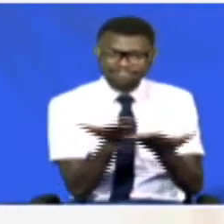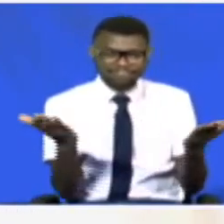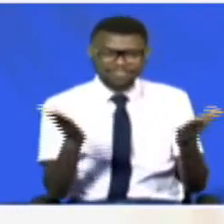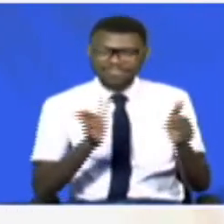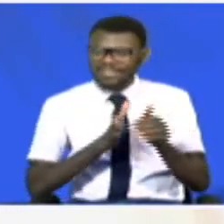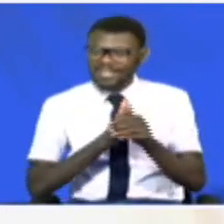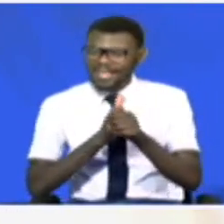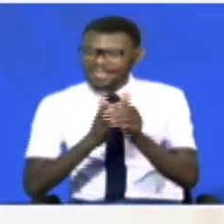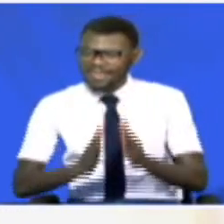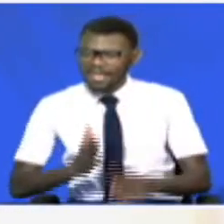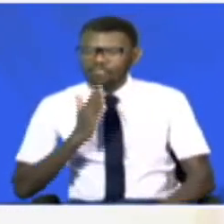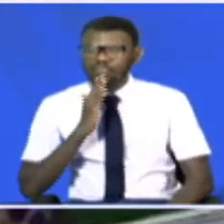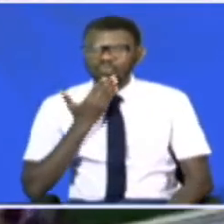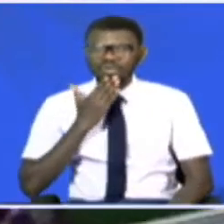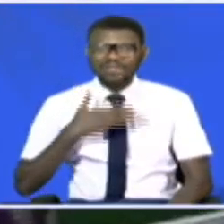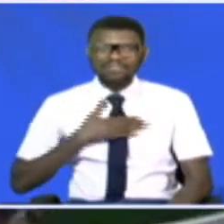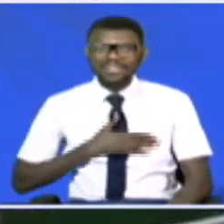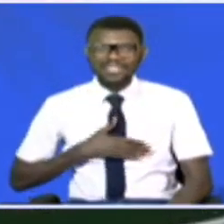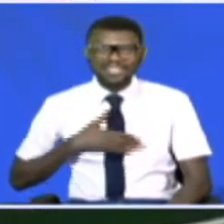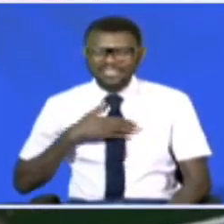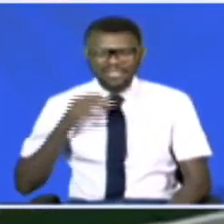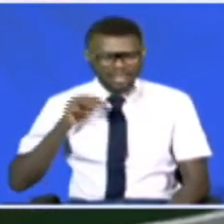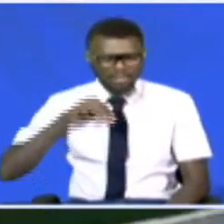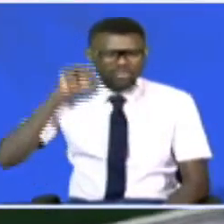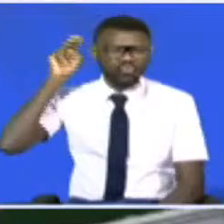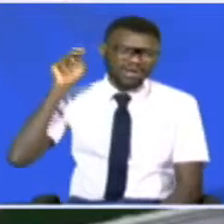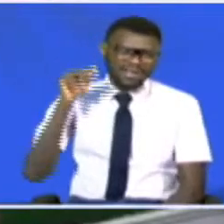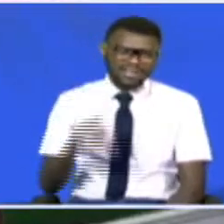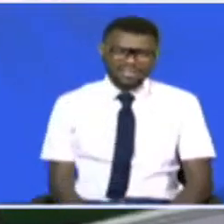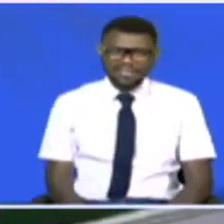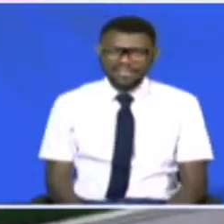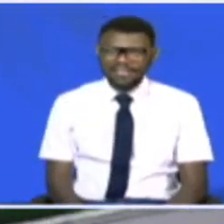region. Let us be mature.